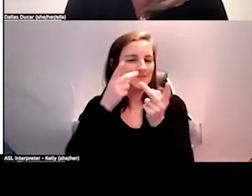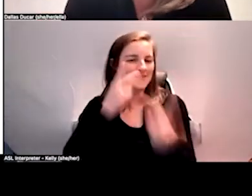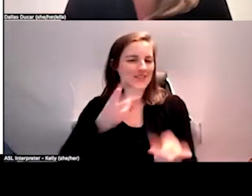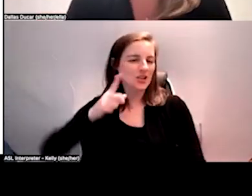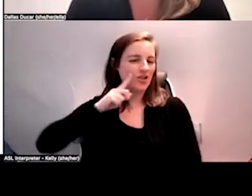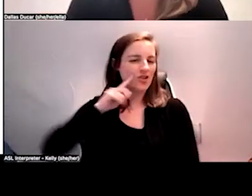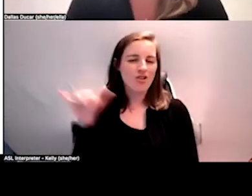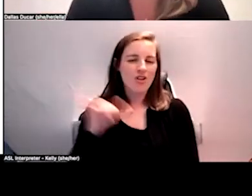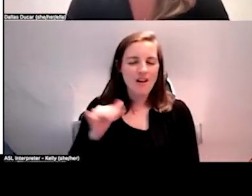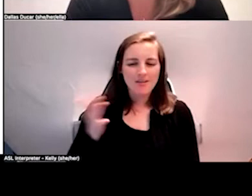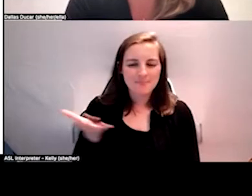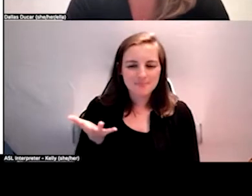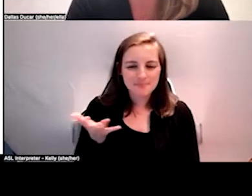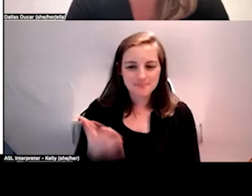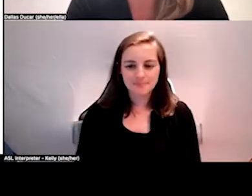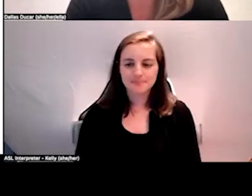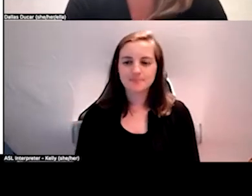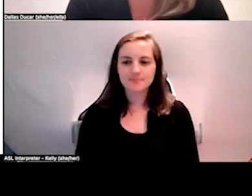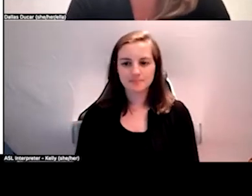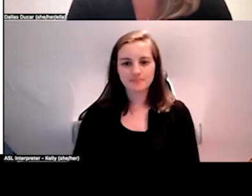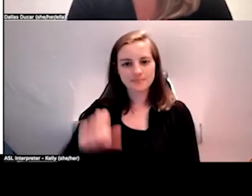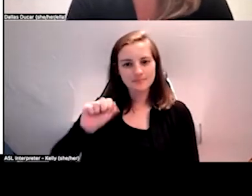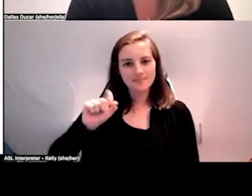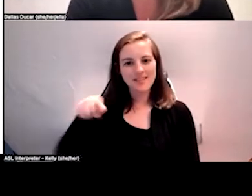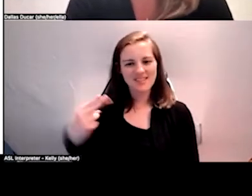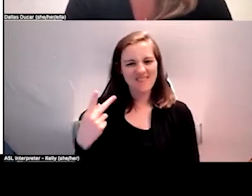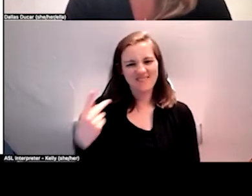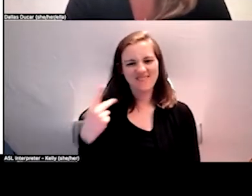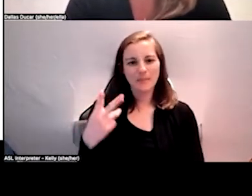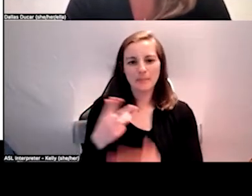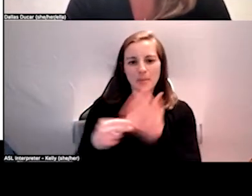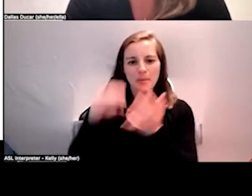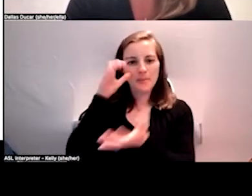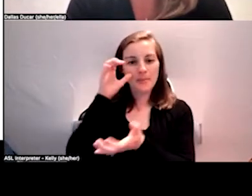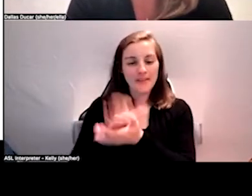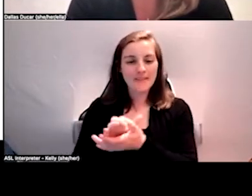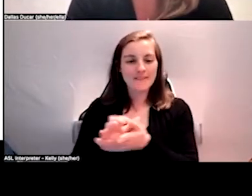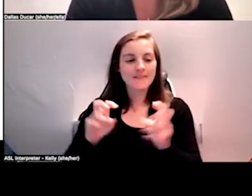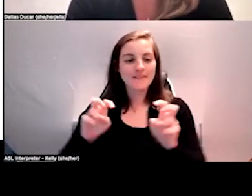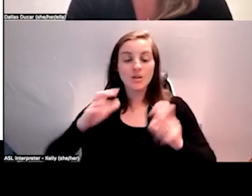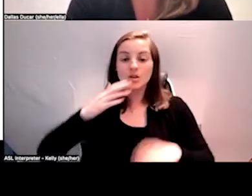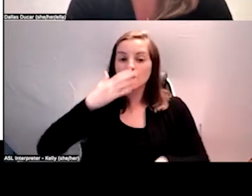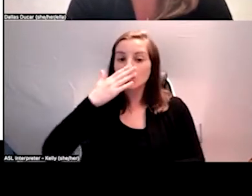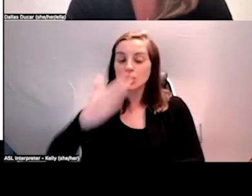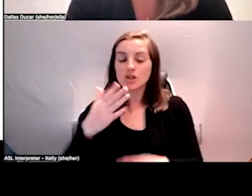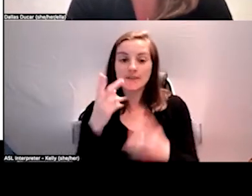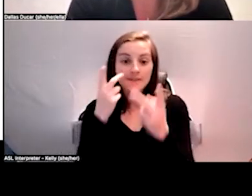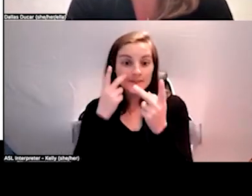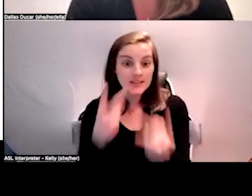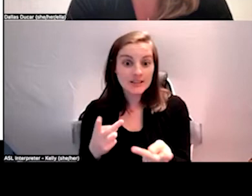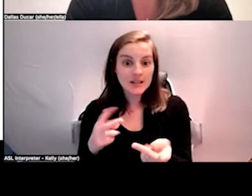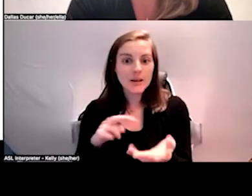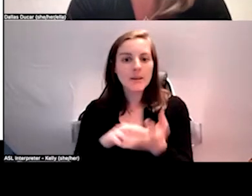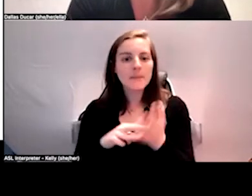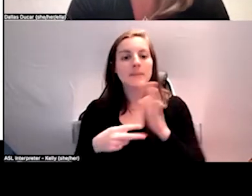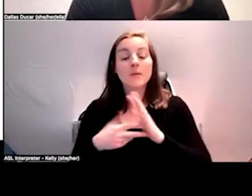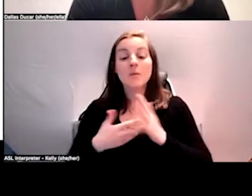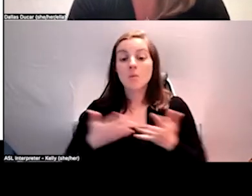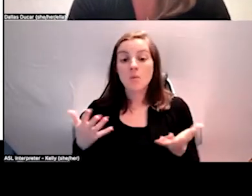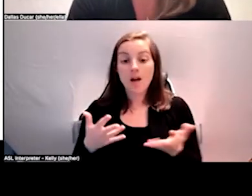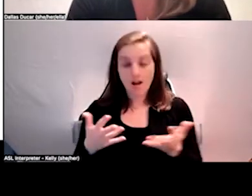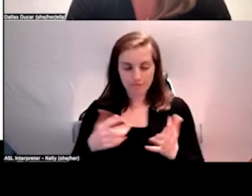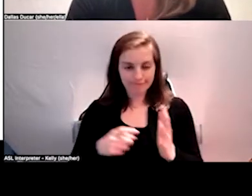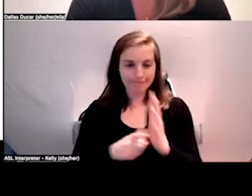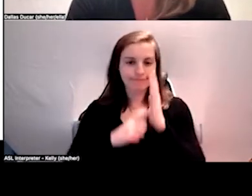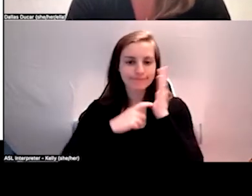believe, I think Steph and I both believe that a good visit involves informed consent. And